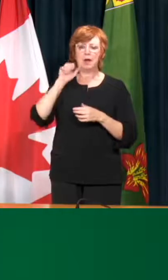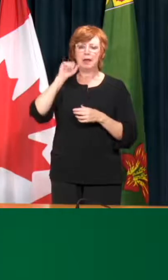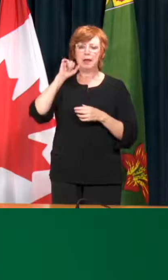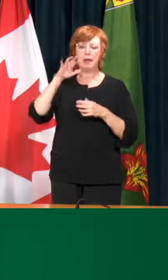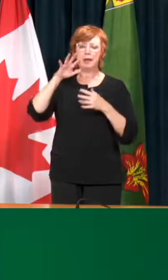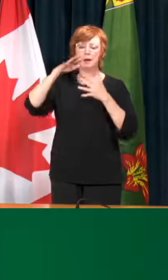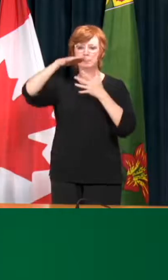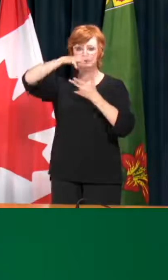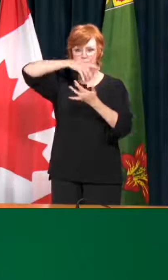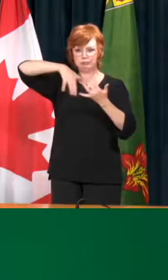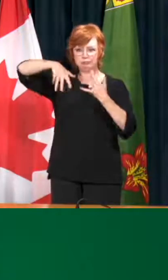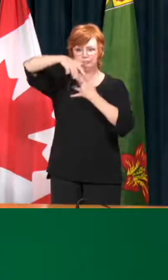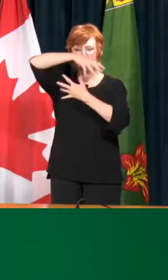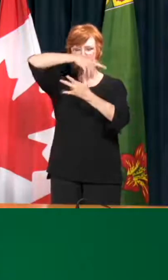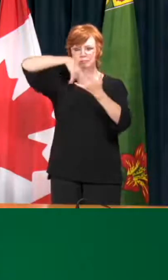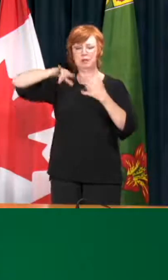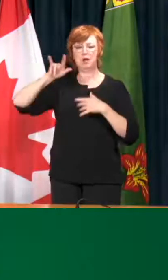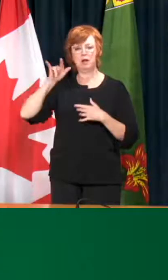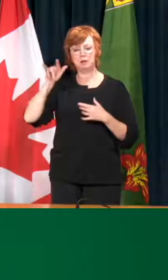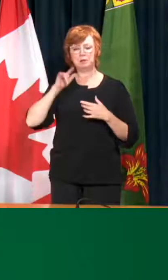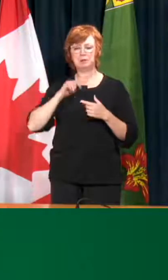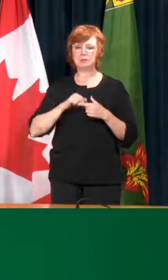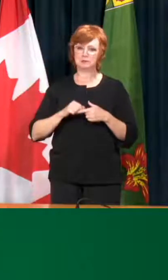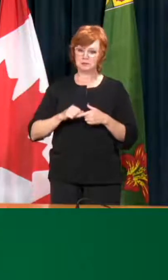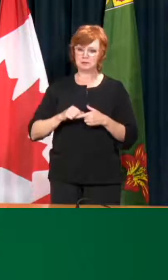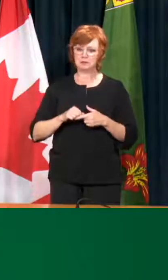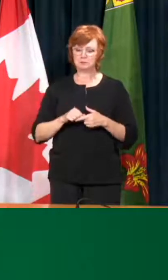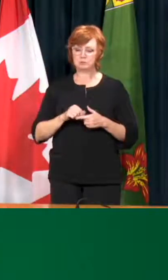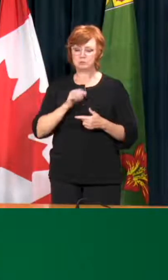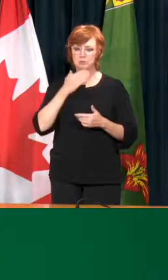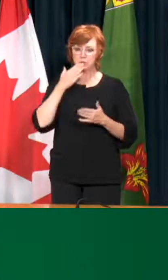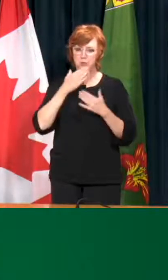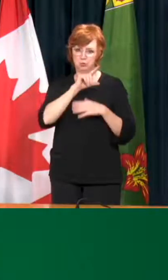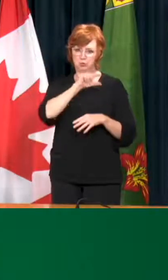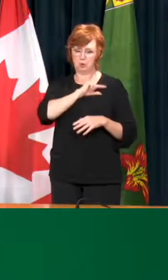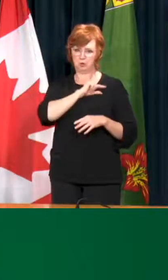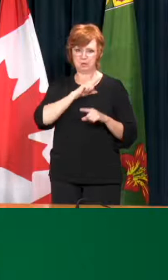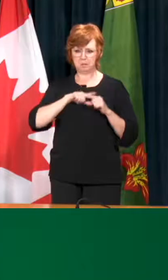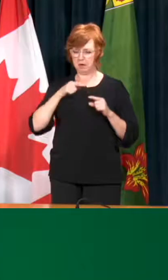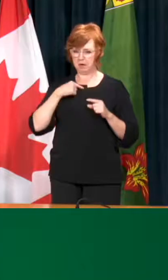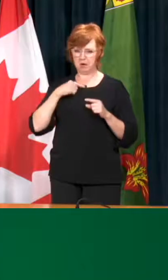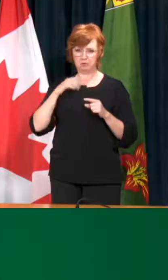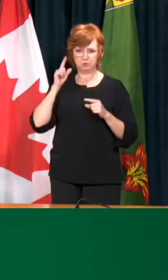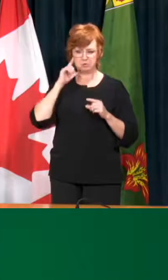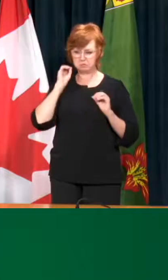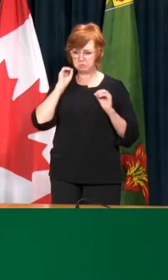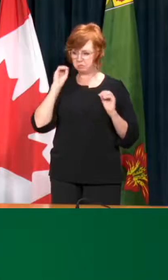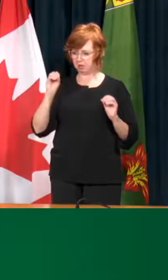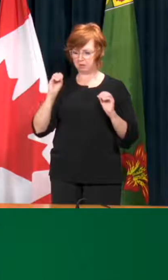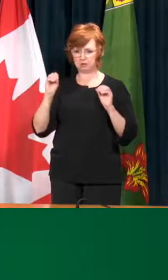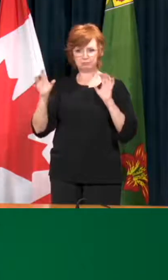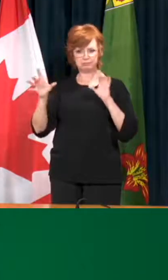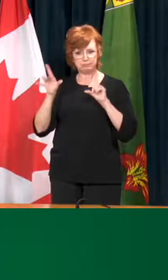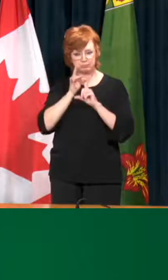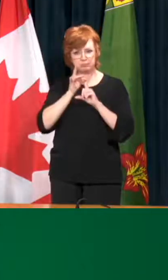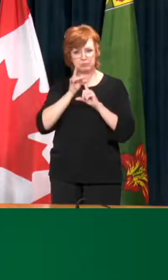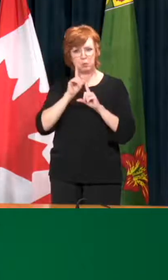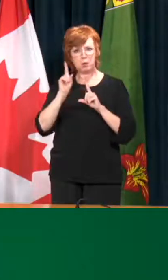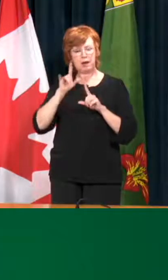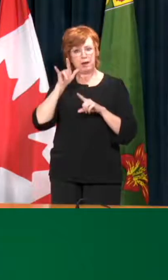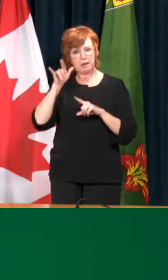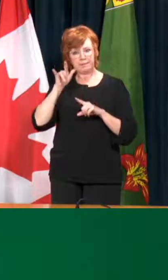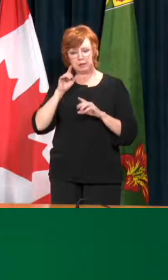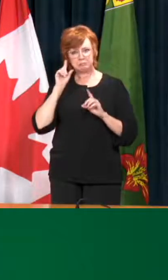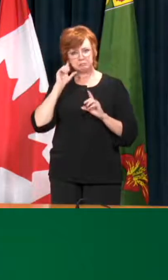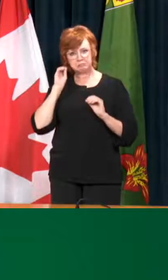exchanges. So even though we always announce flights and all that, I'm actually not aware of any transmission that's happened to date in flights due